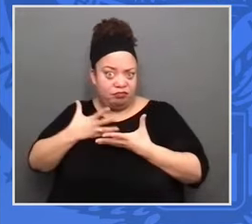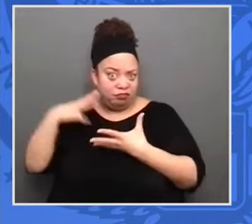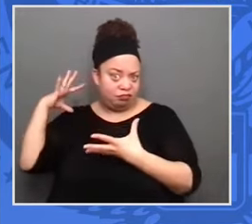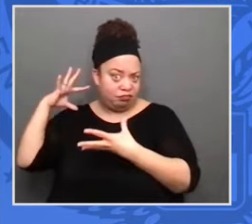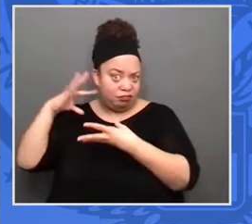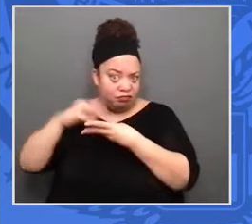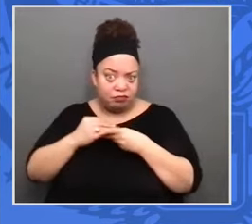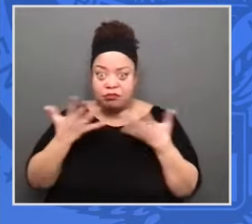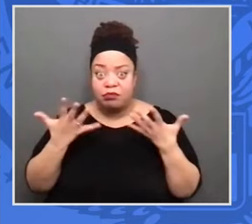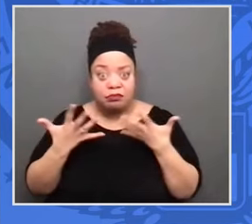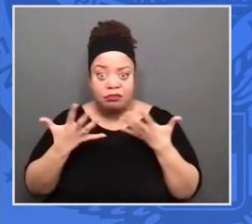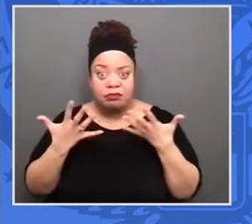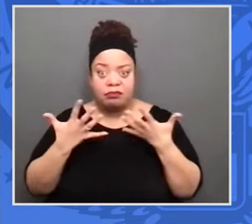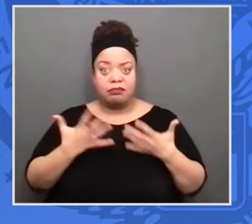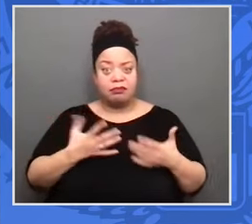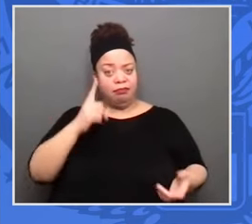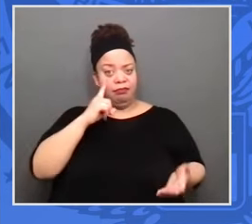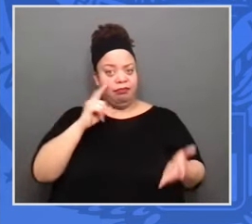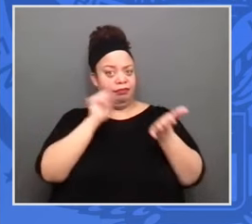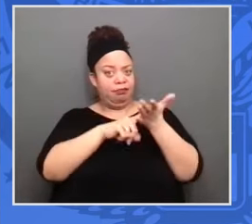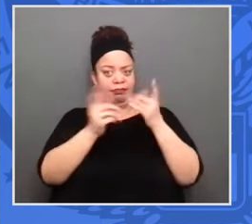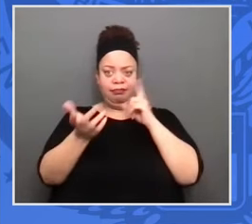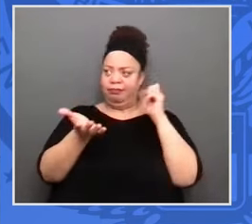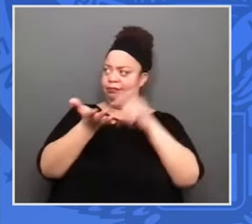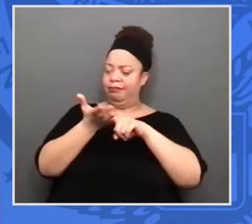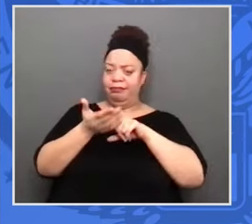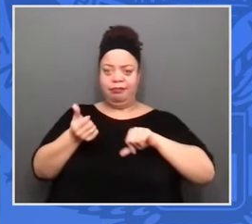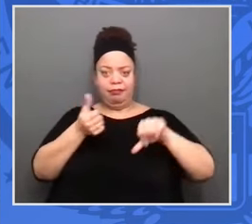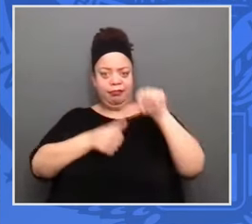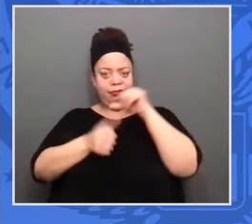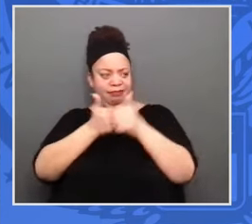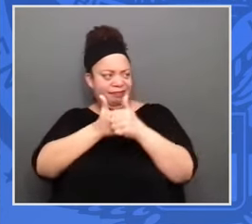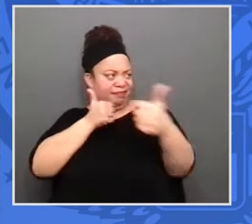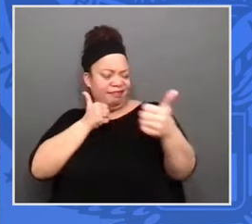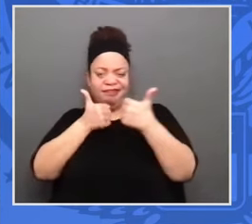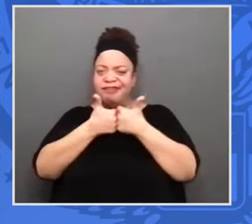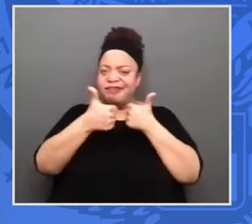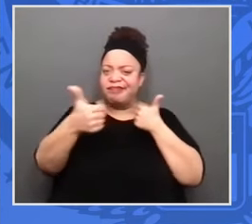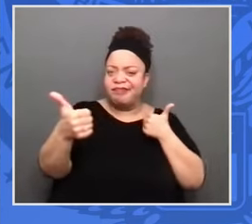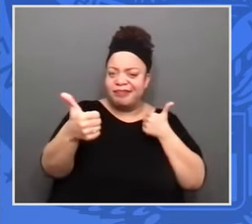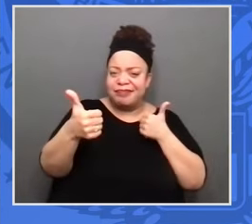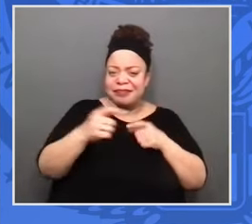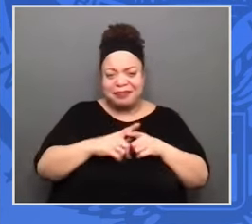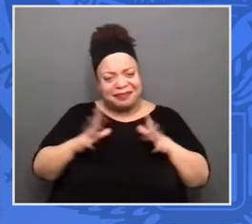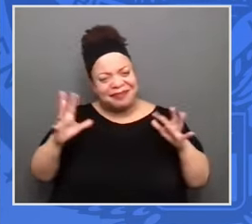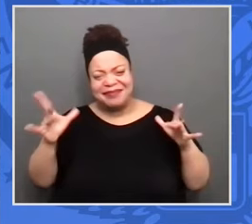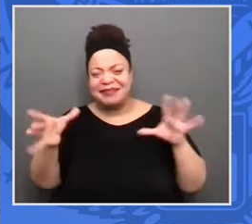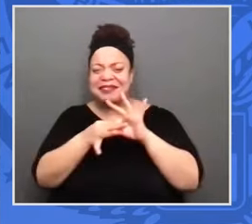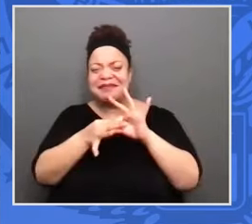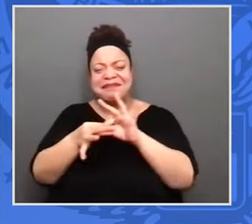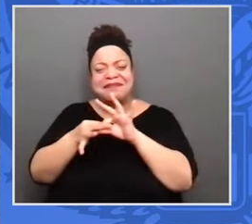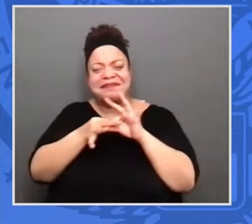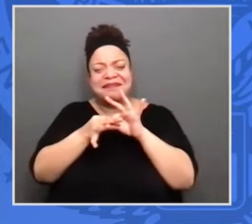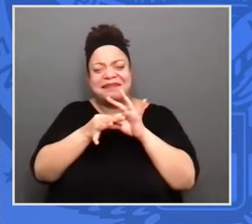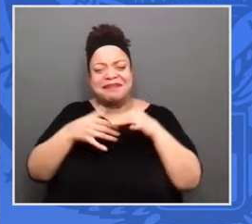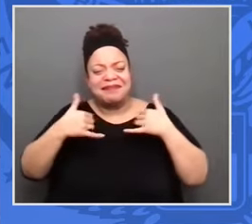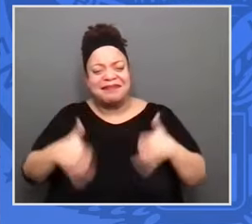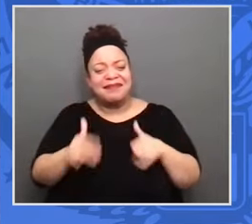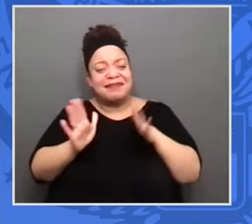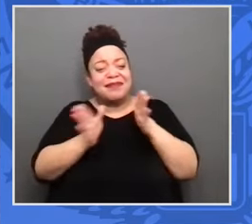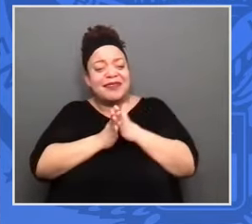each other with dignity and respect. We can join forces, stop the shouting, and lower the